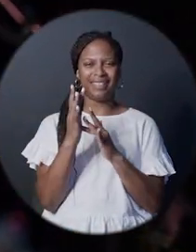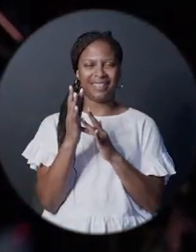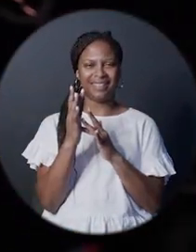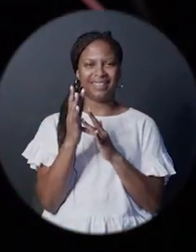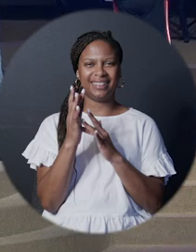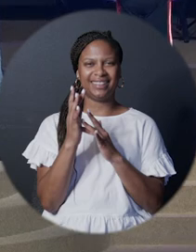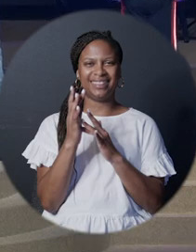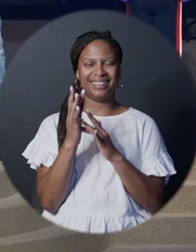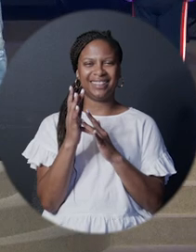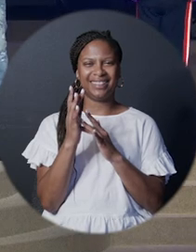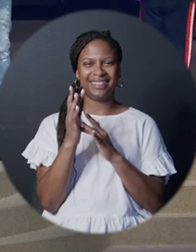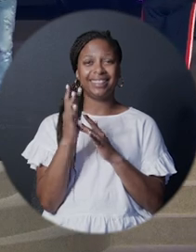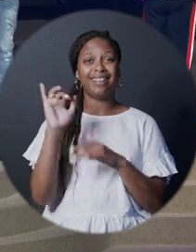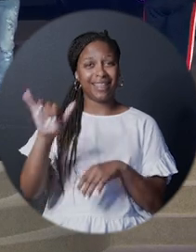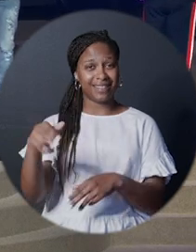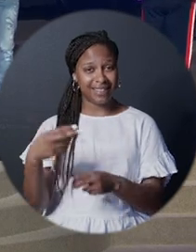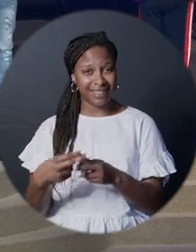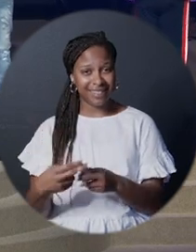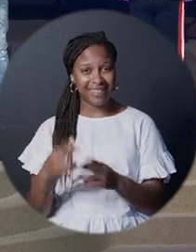Jesus.